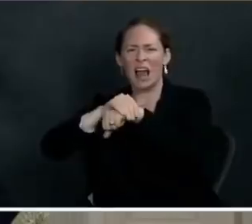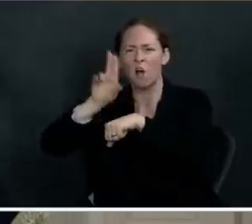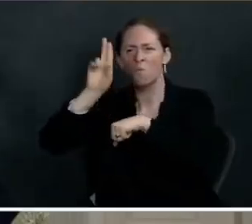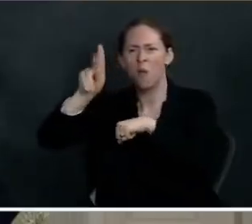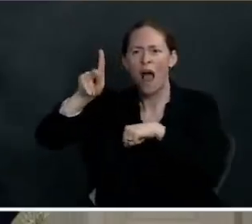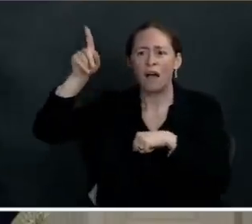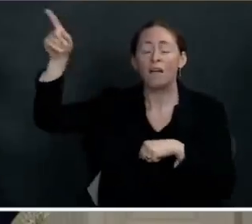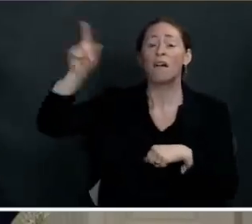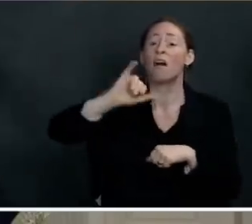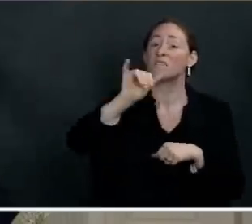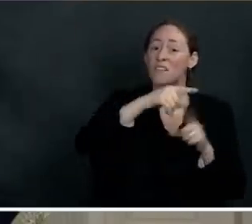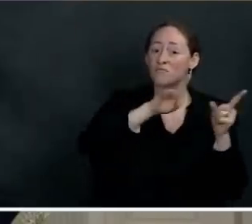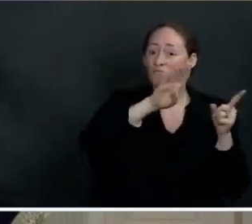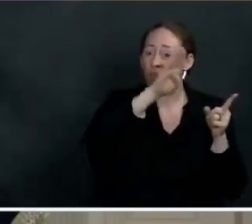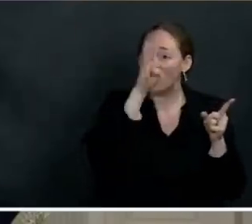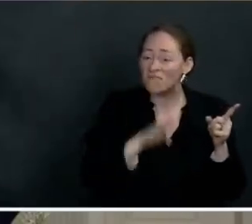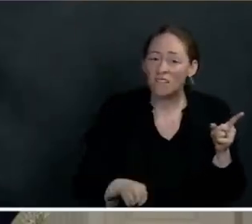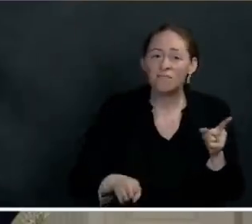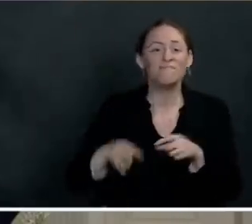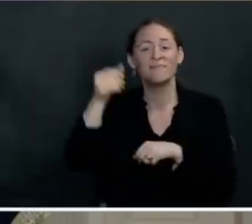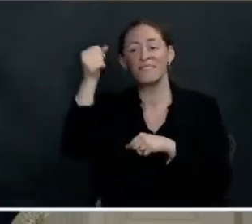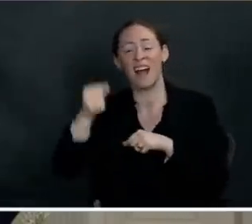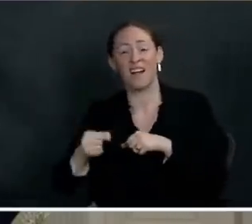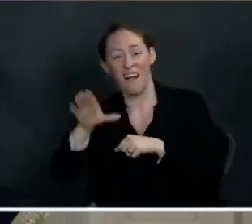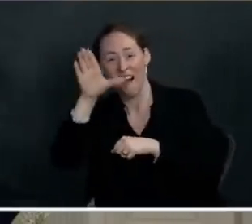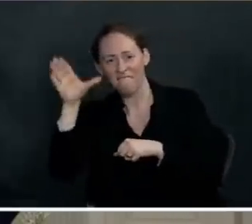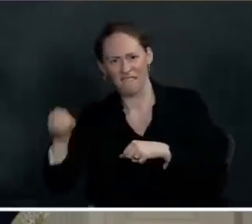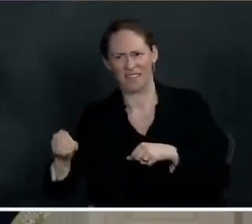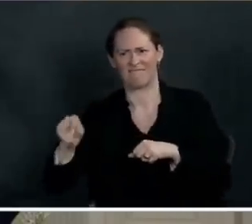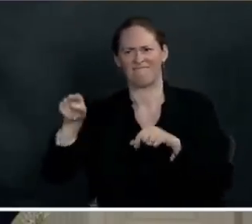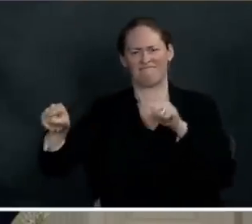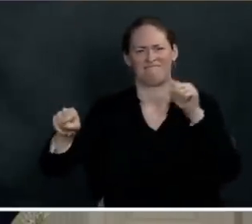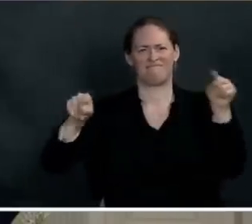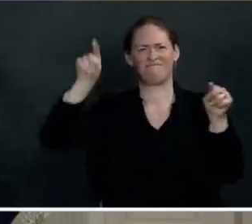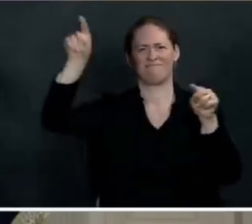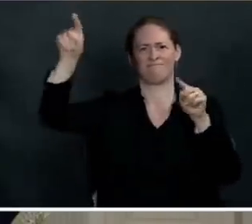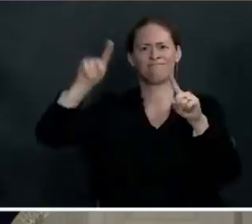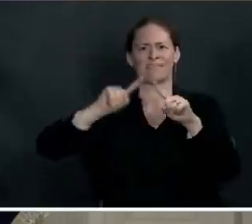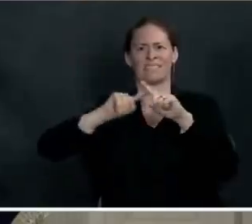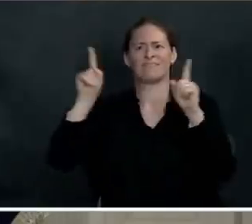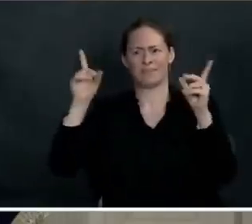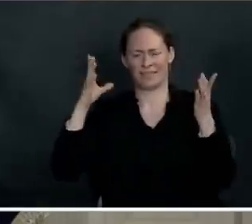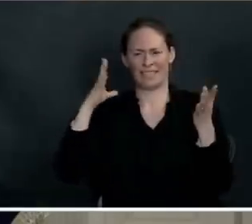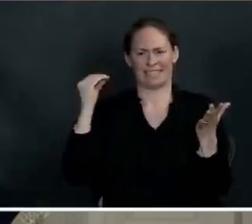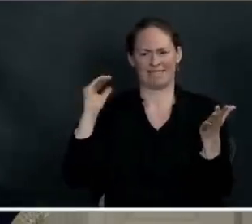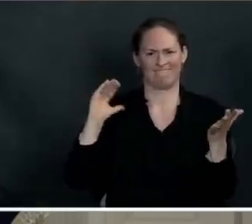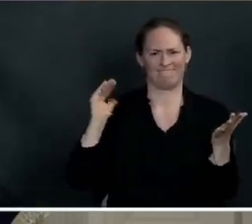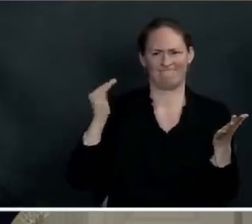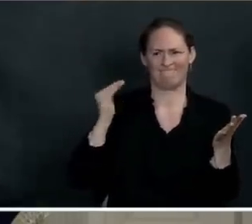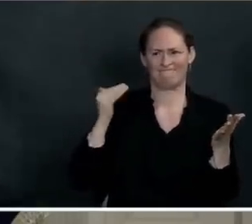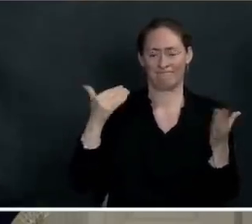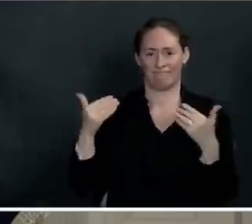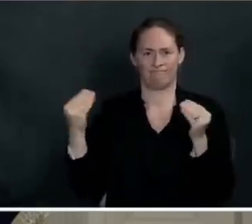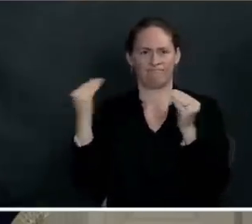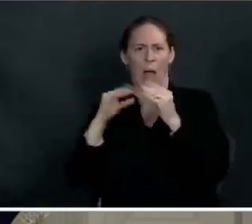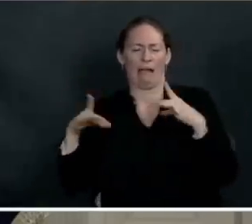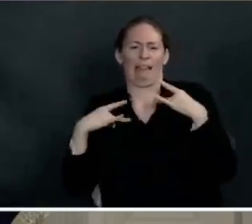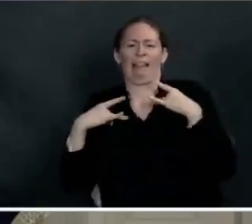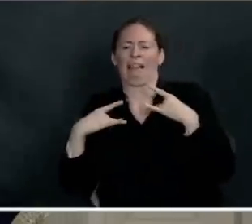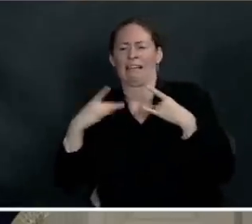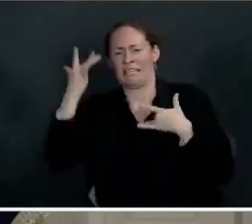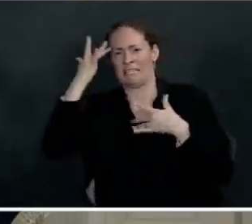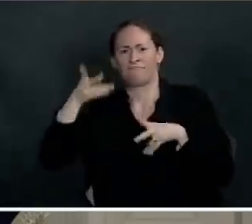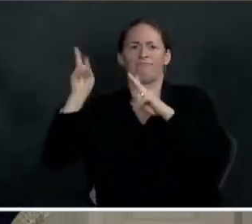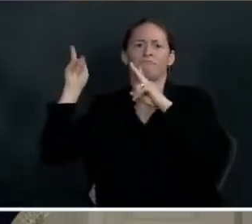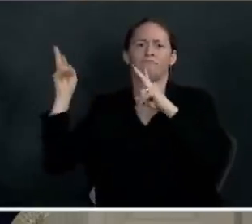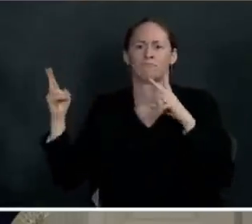the South African strain, and they seem to be more transmittable more easily. So in addition to wearing